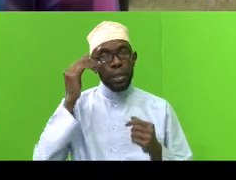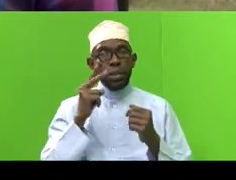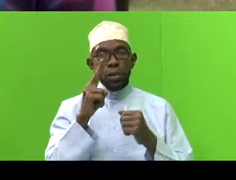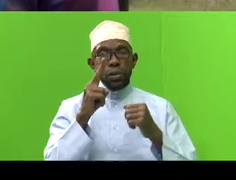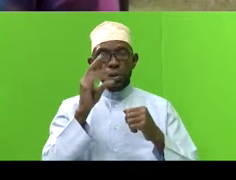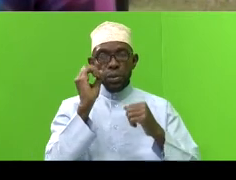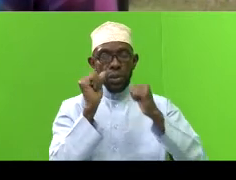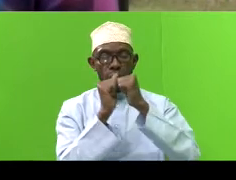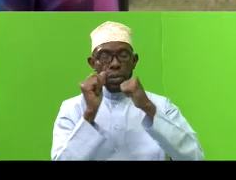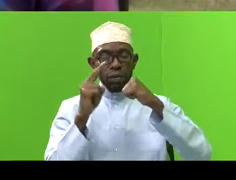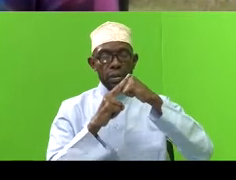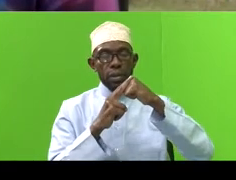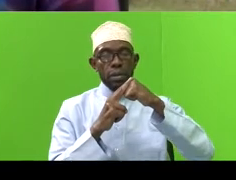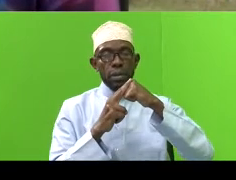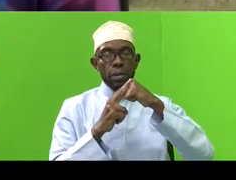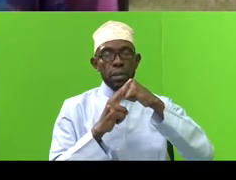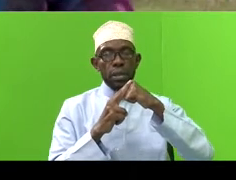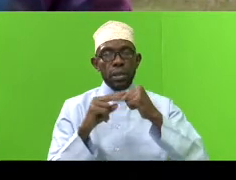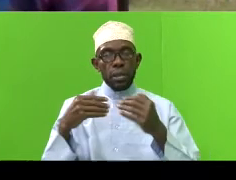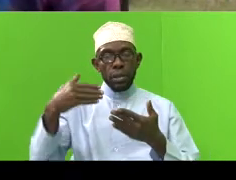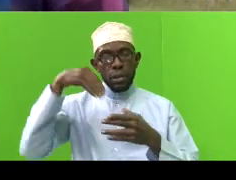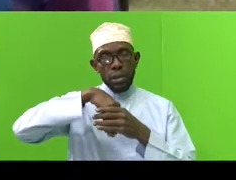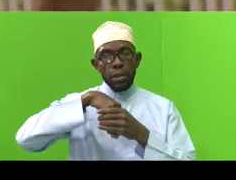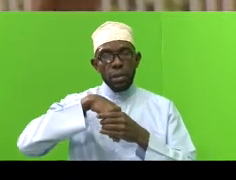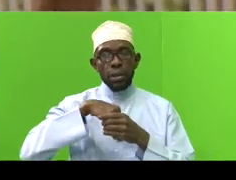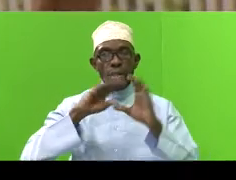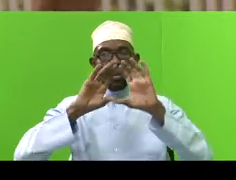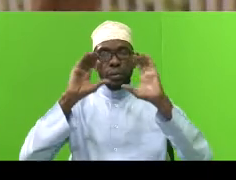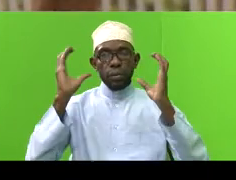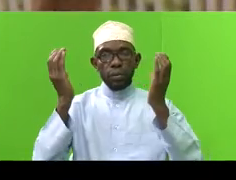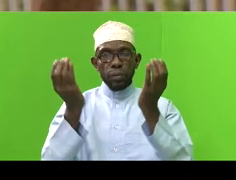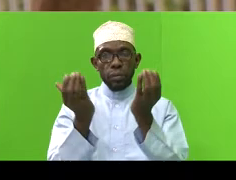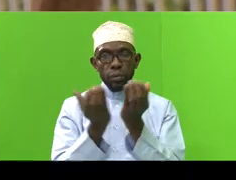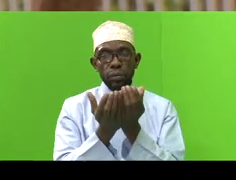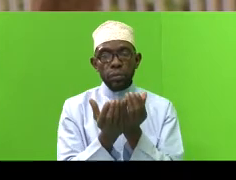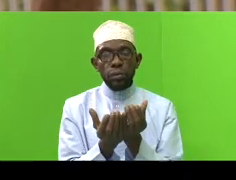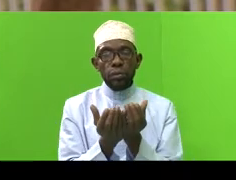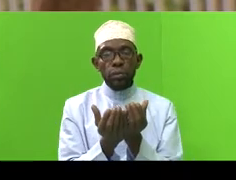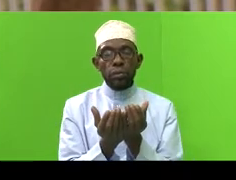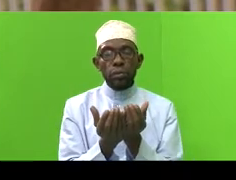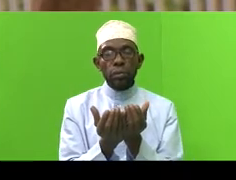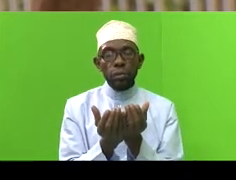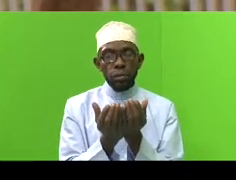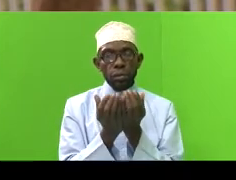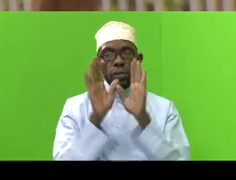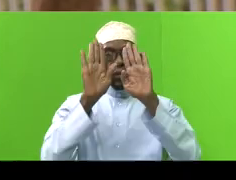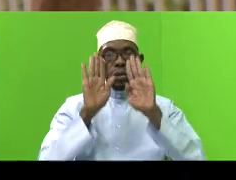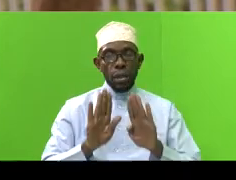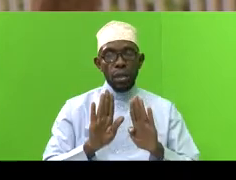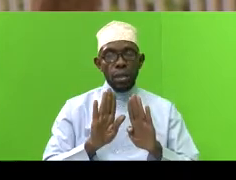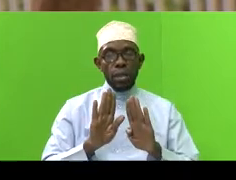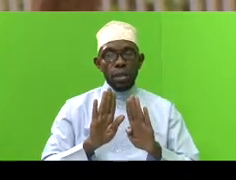2017. It's more of a new phenomenon in the globe, and specifically it is a